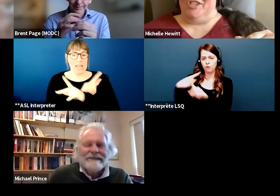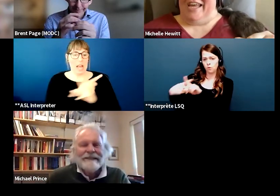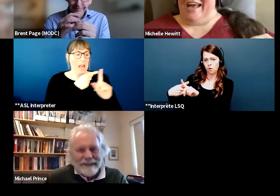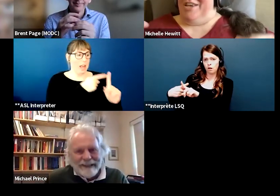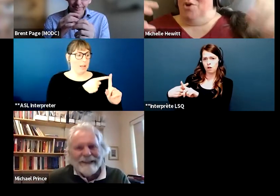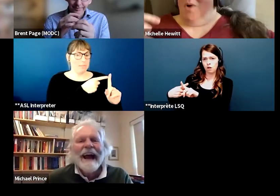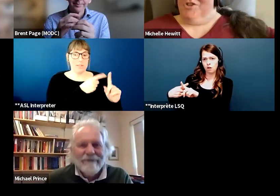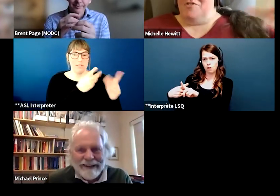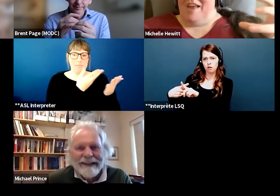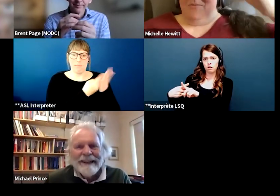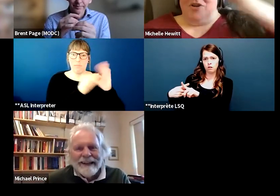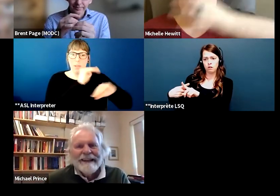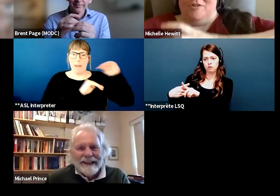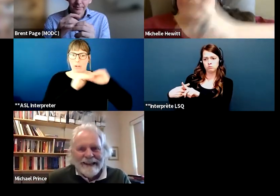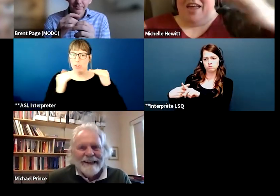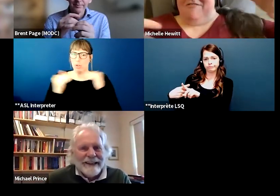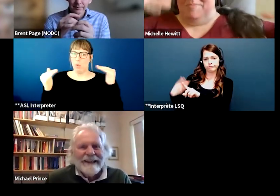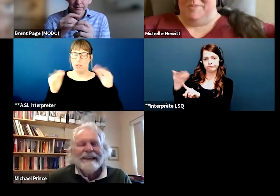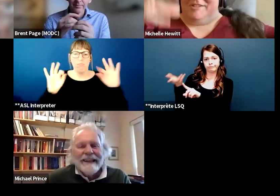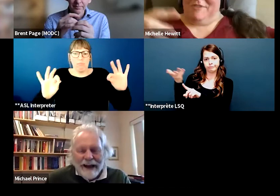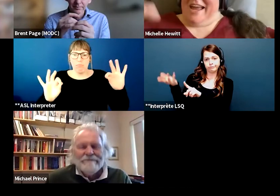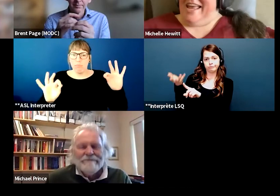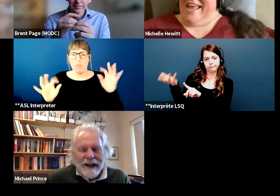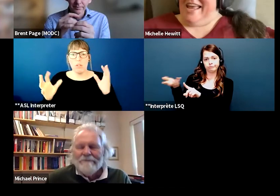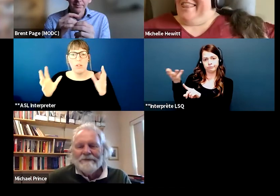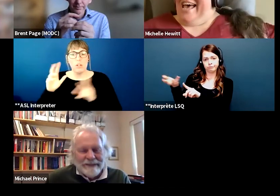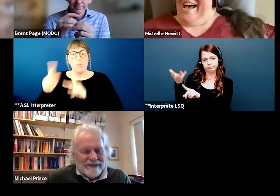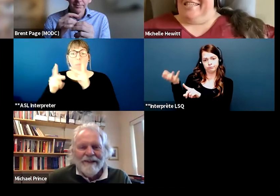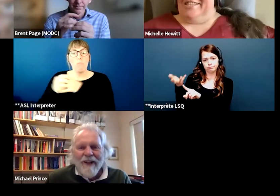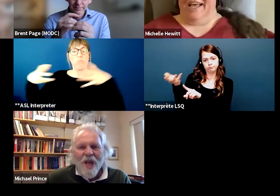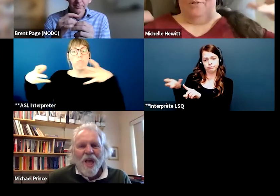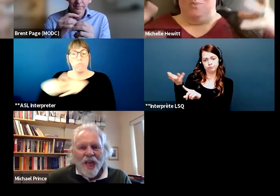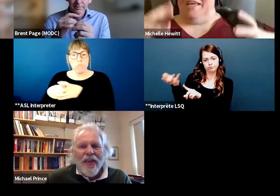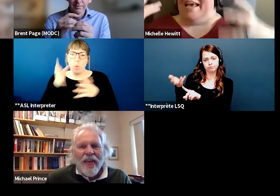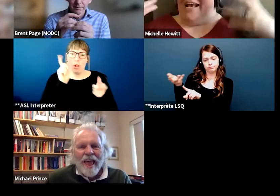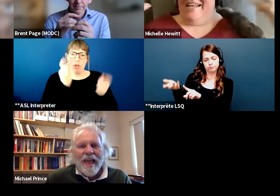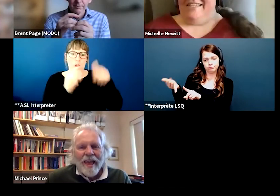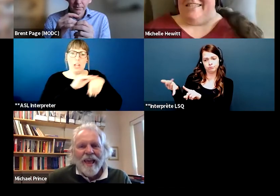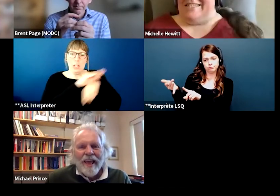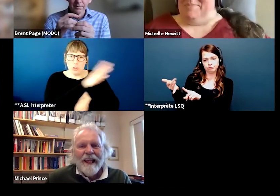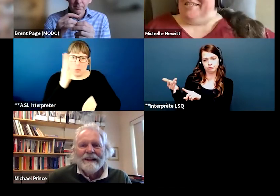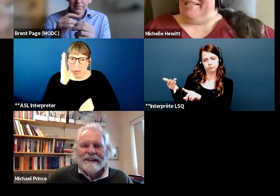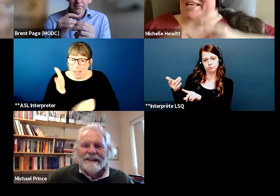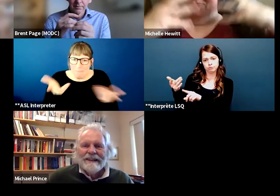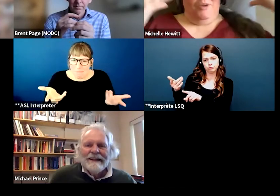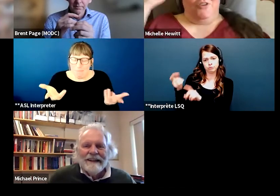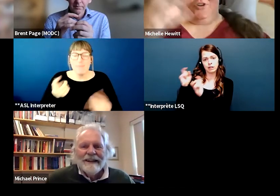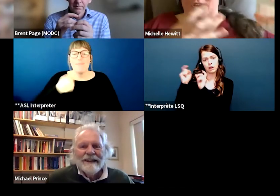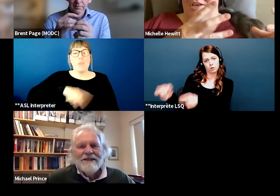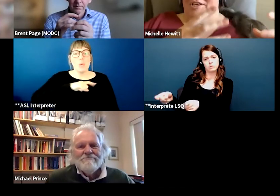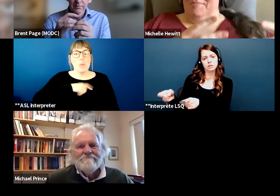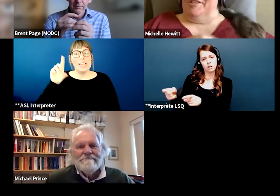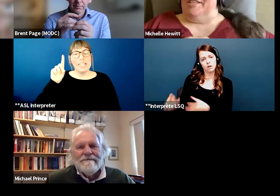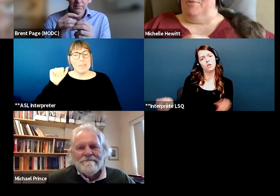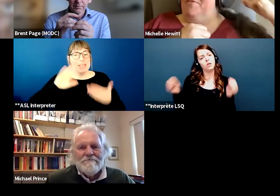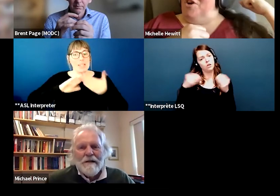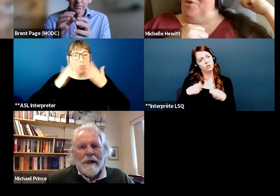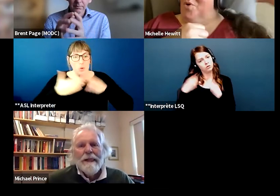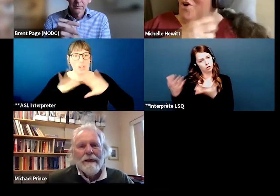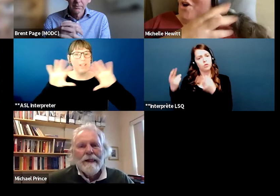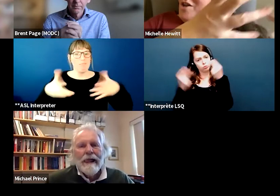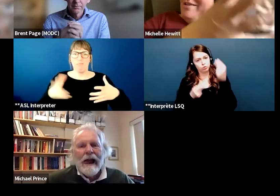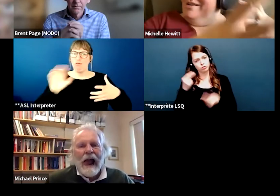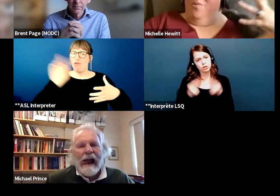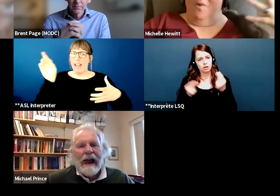the budget, and you alter any one of those variables, right? And we as a disability, we've got a community, we've